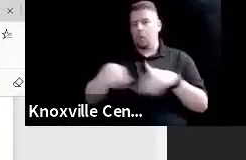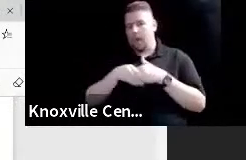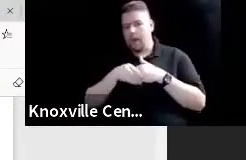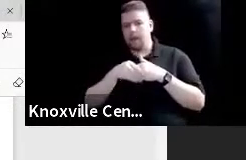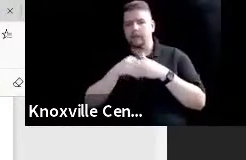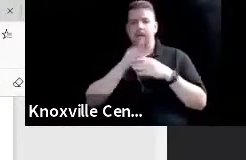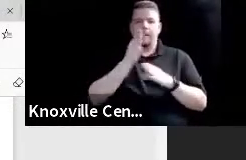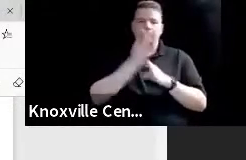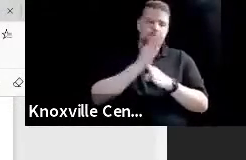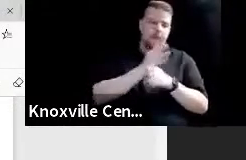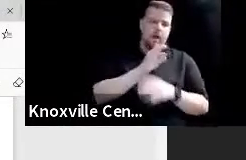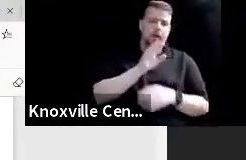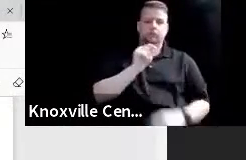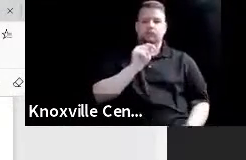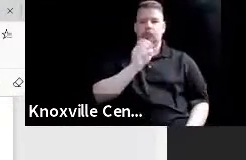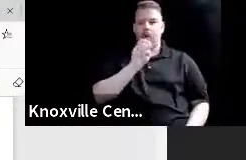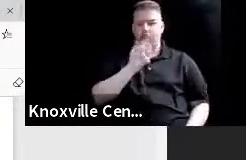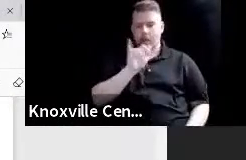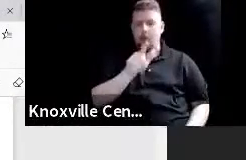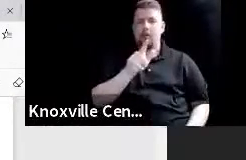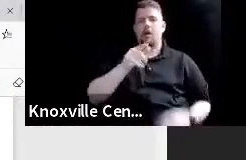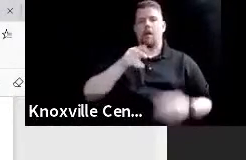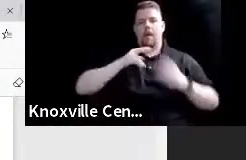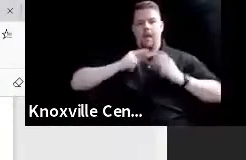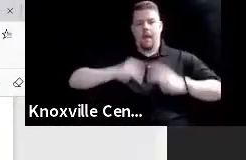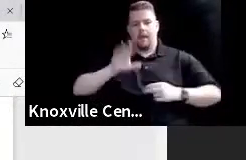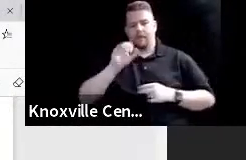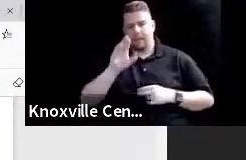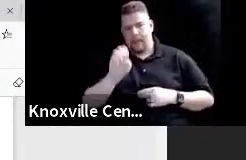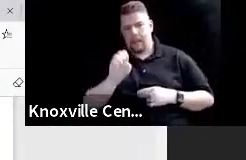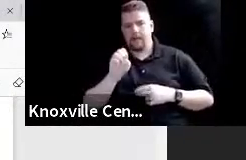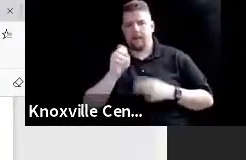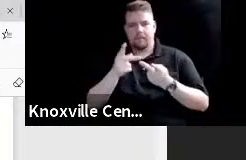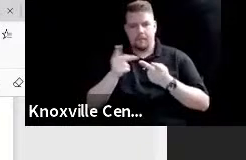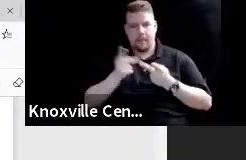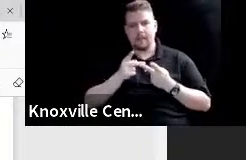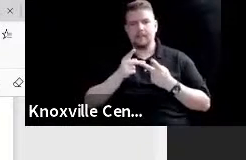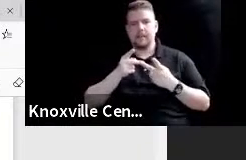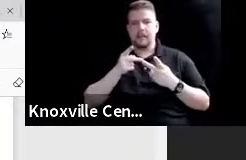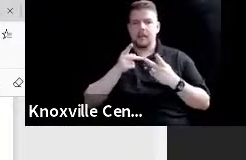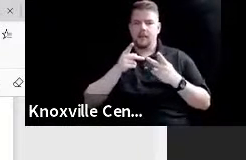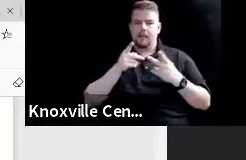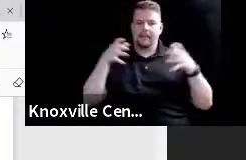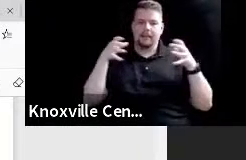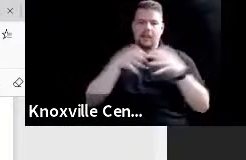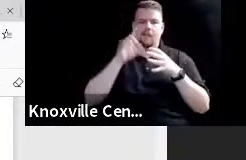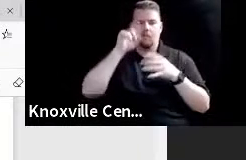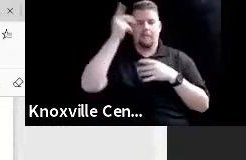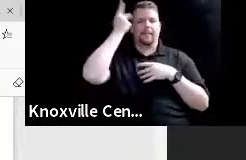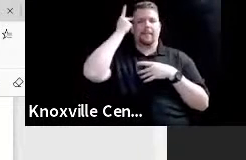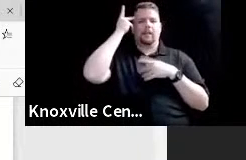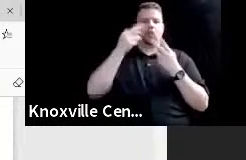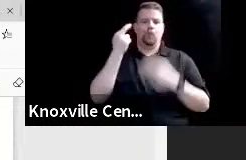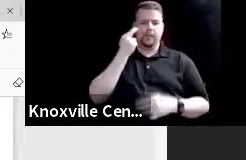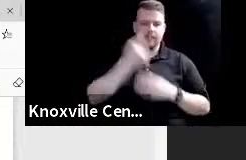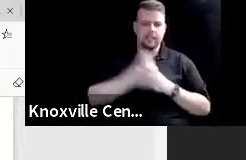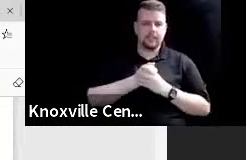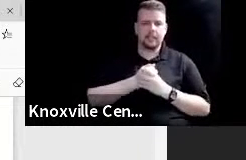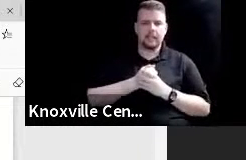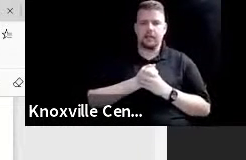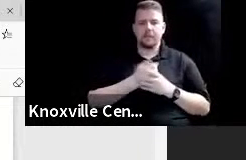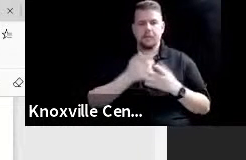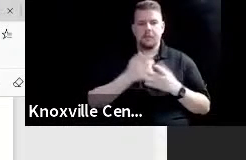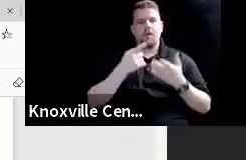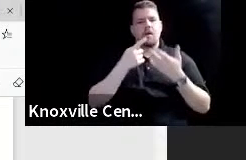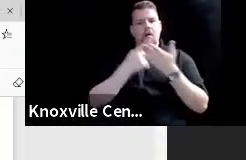bus terminal, healthcare facilities, gatherings for political reasons. And